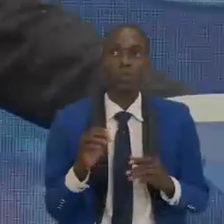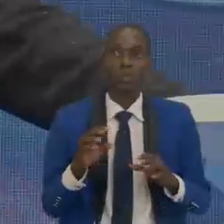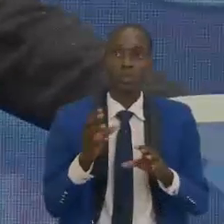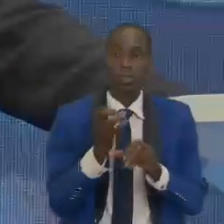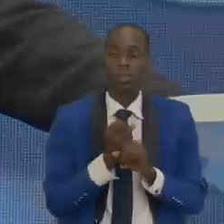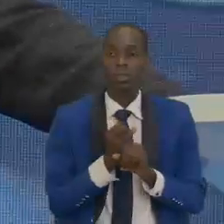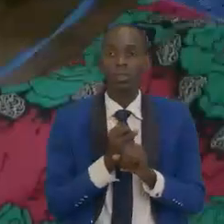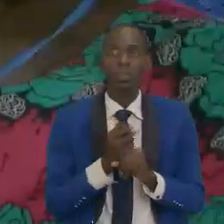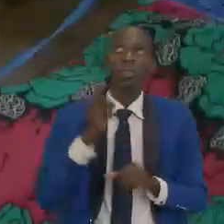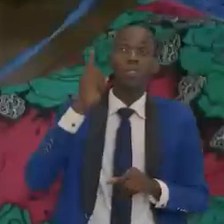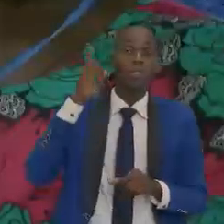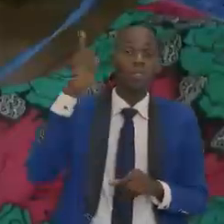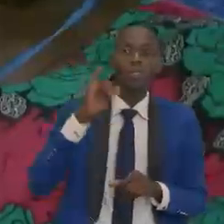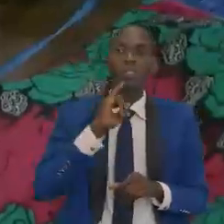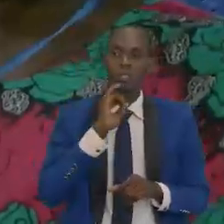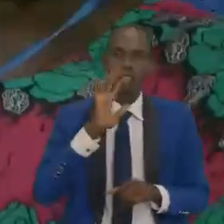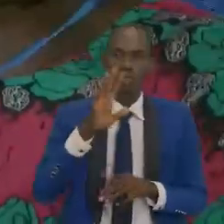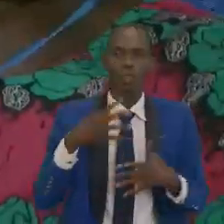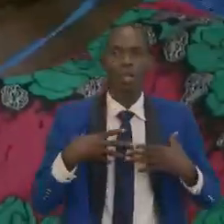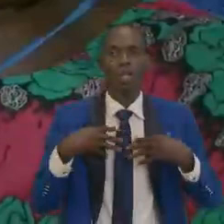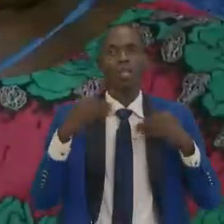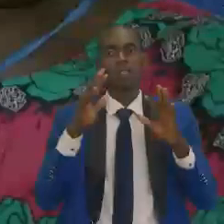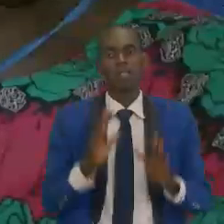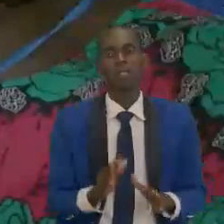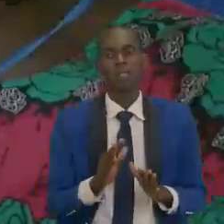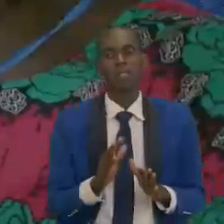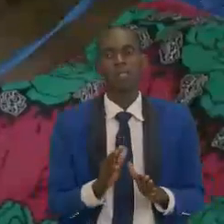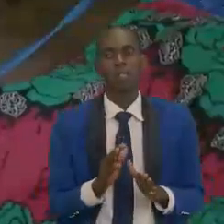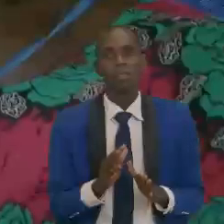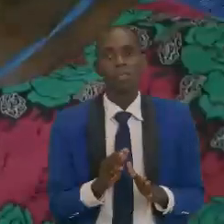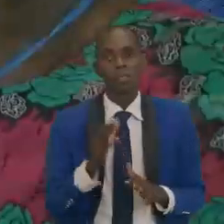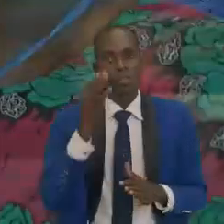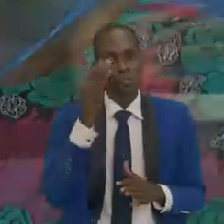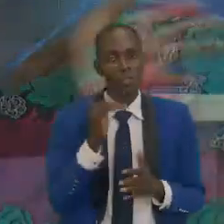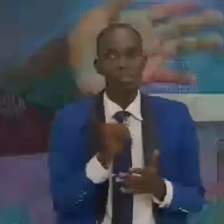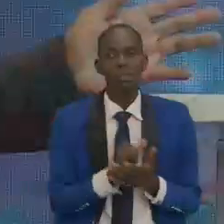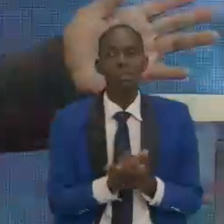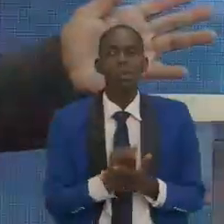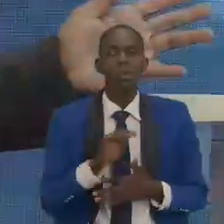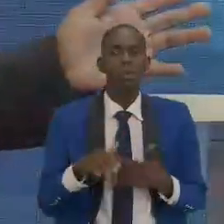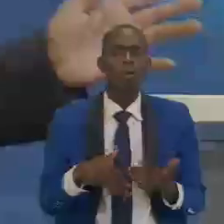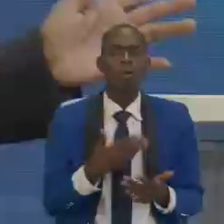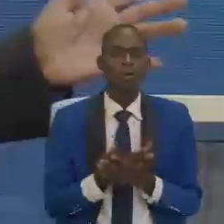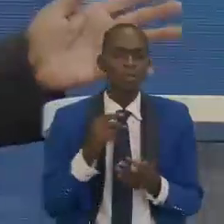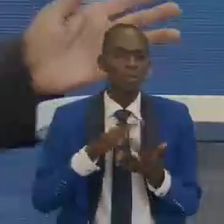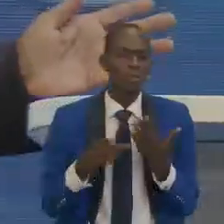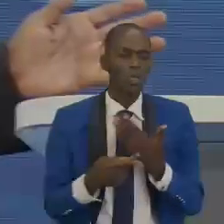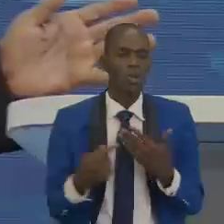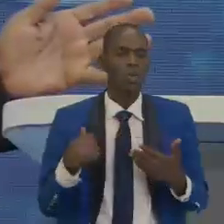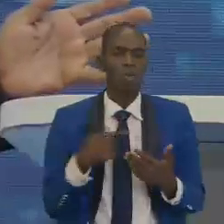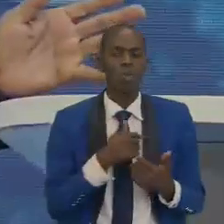your healer. In all these crusades we've been having, the